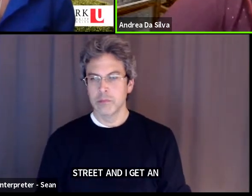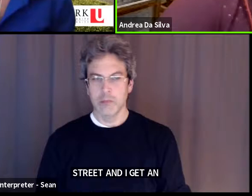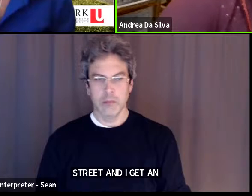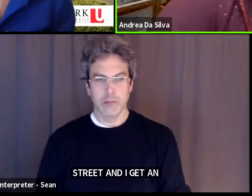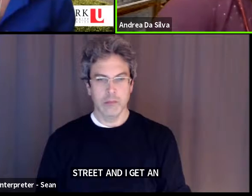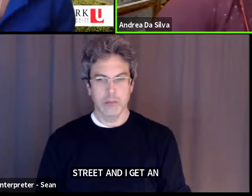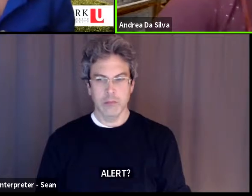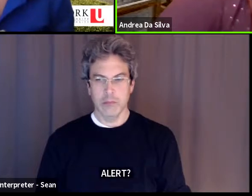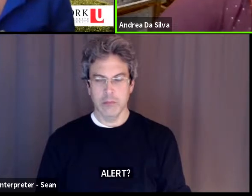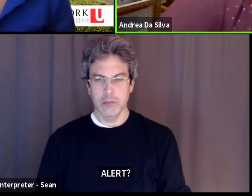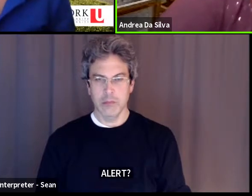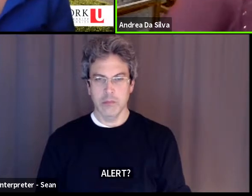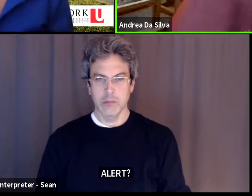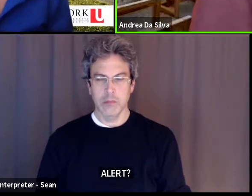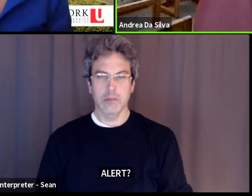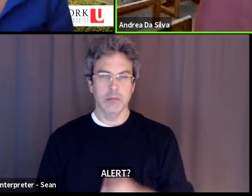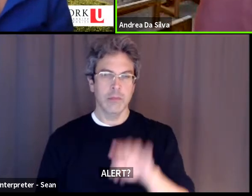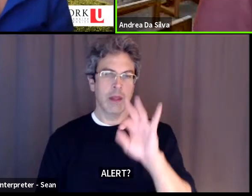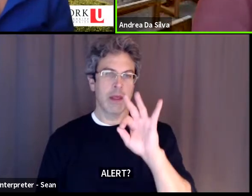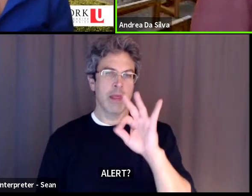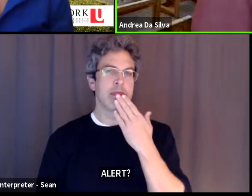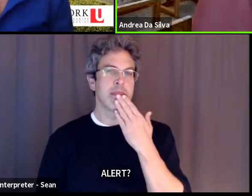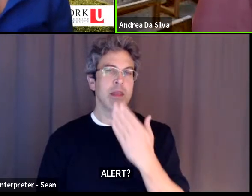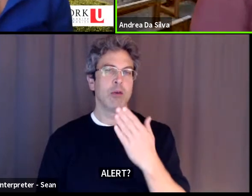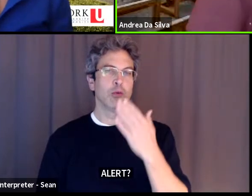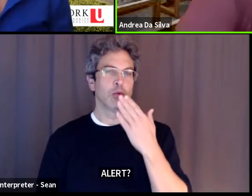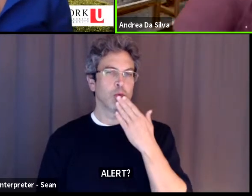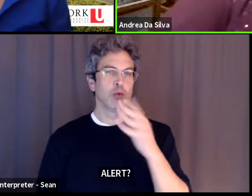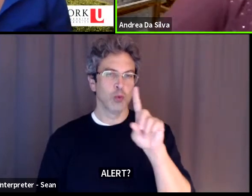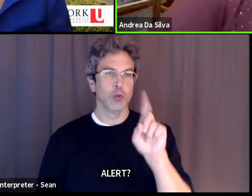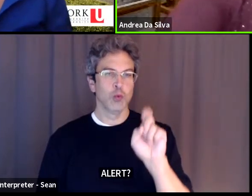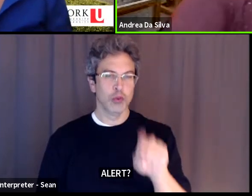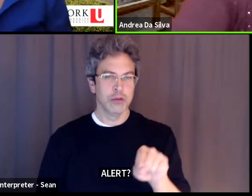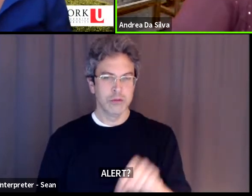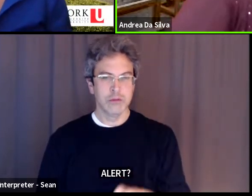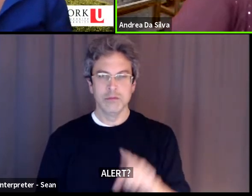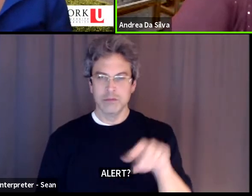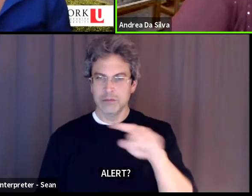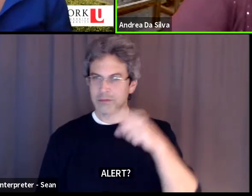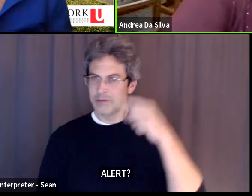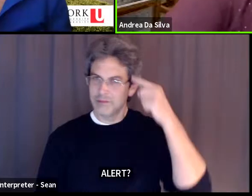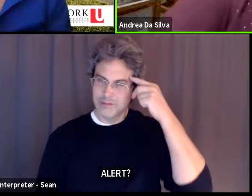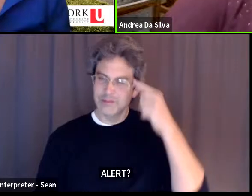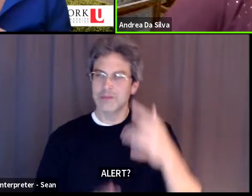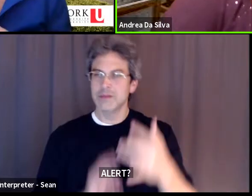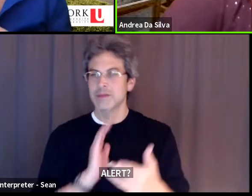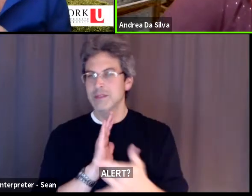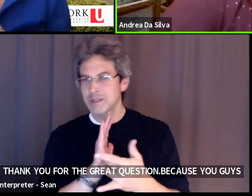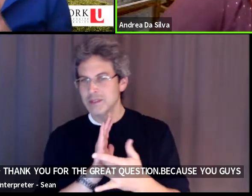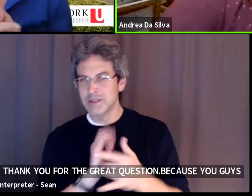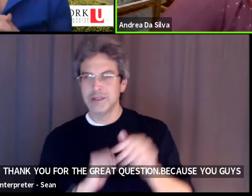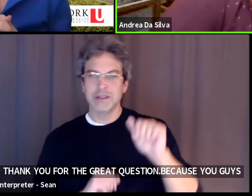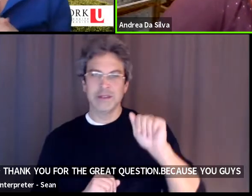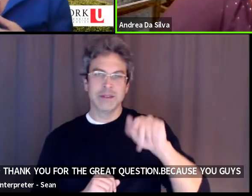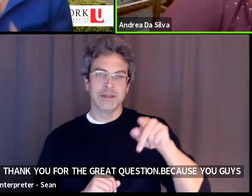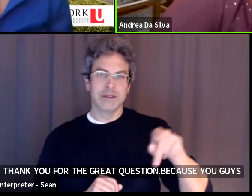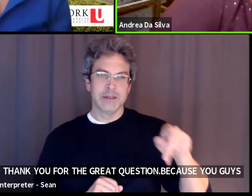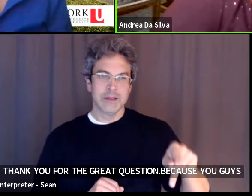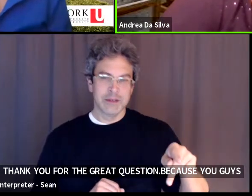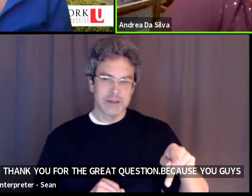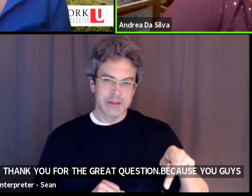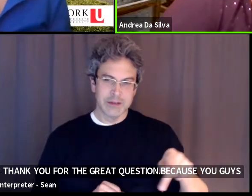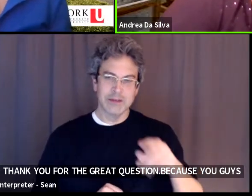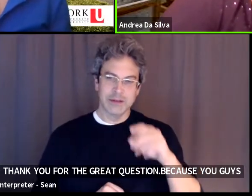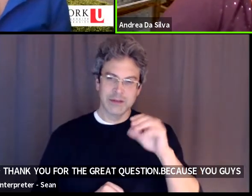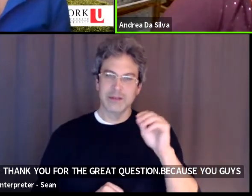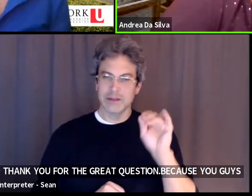Thank you for the great question, because you guys are all about apps and electronics. And so it's wonderful, and it's